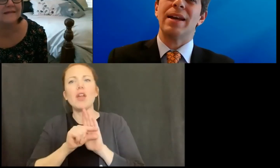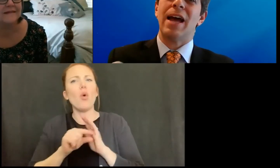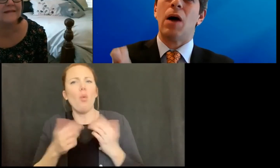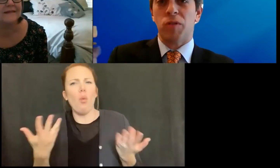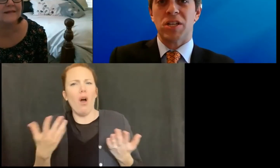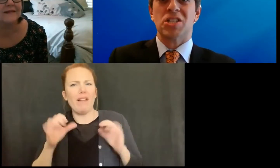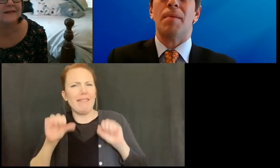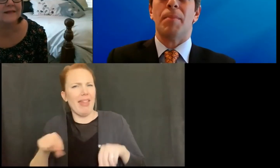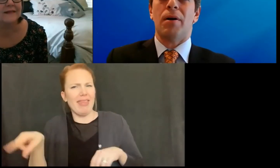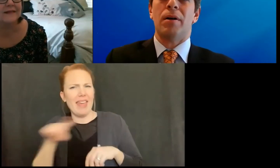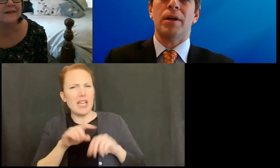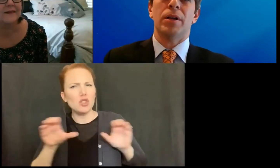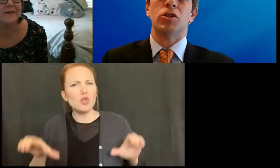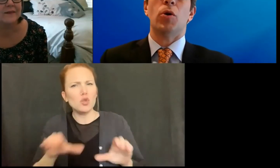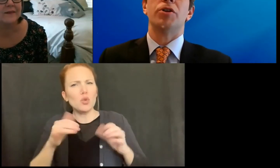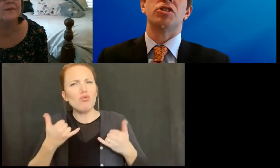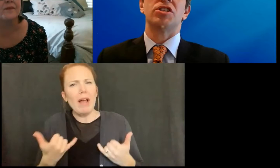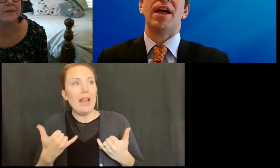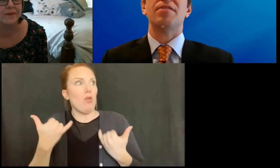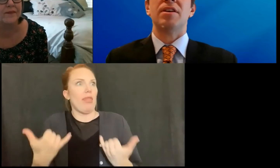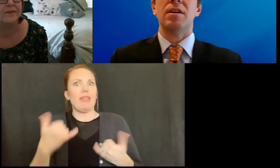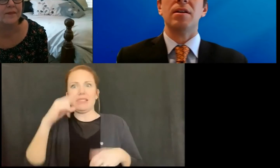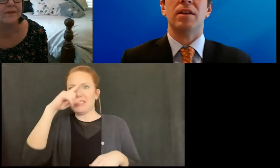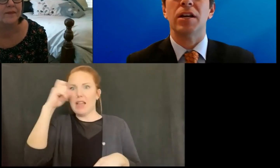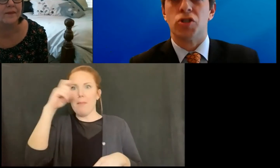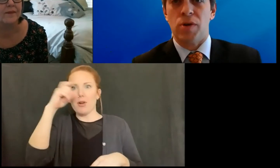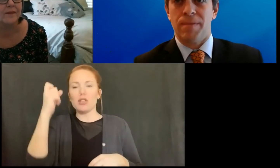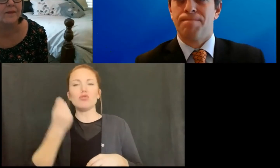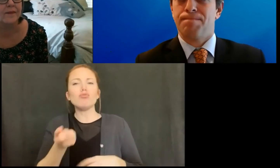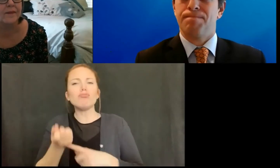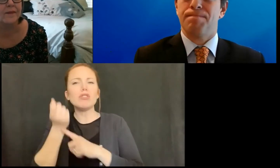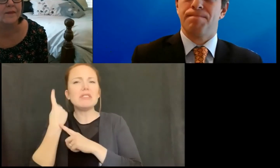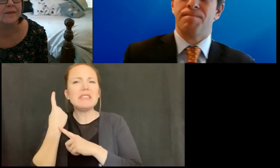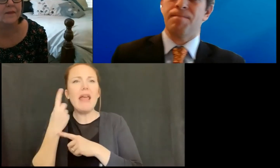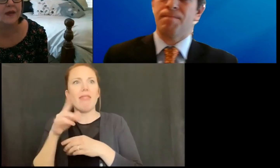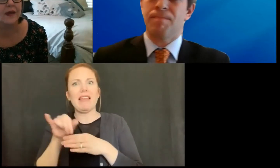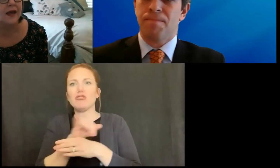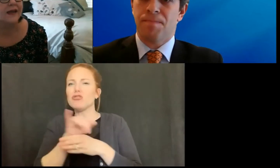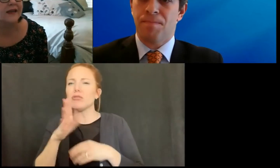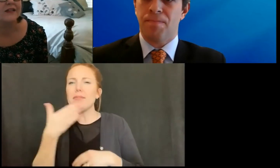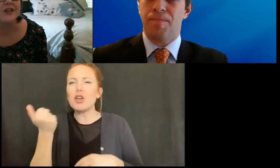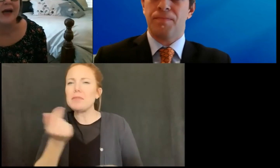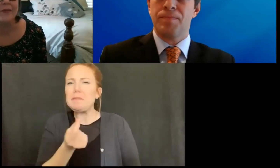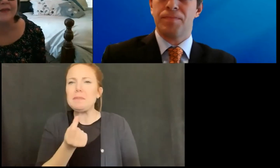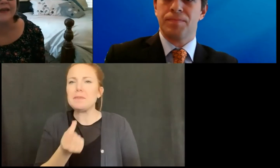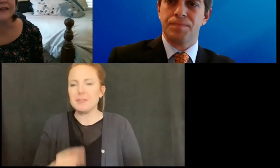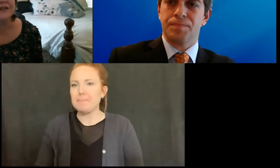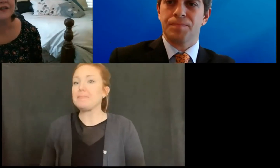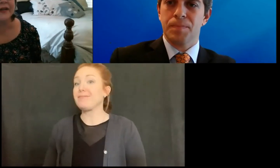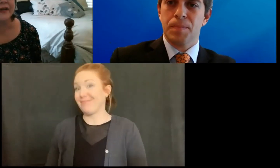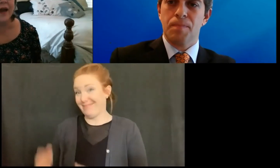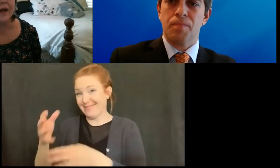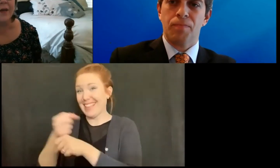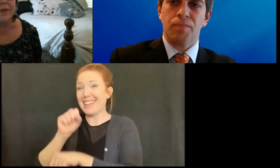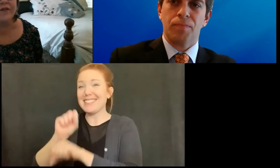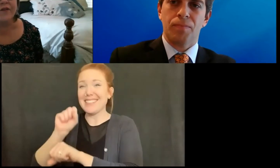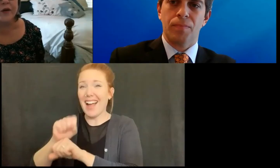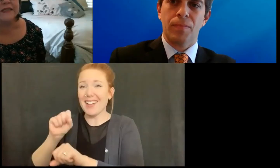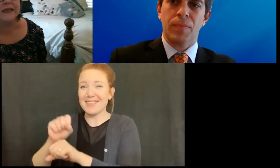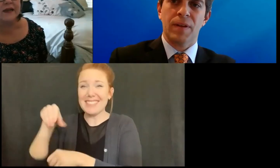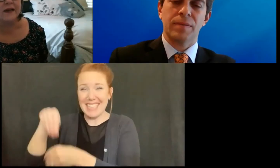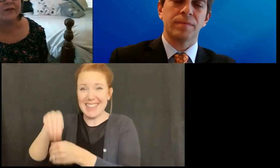they do right now or this summer to understand the industry? Get a job in the industry.